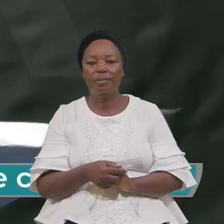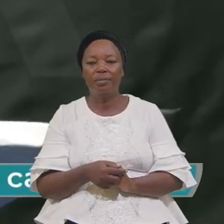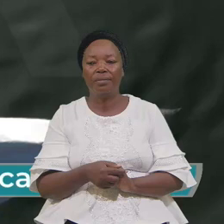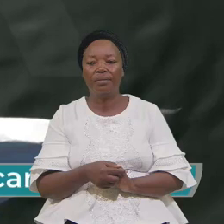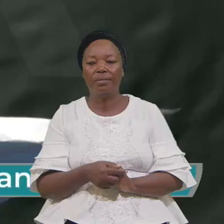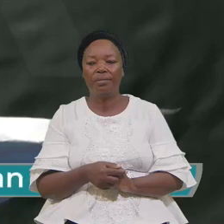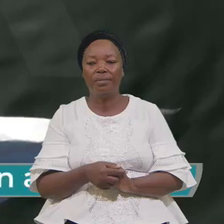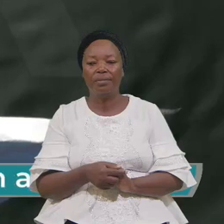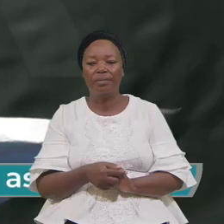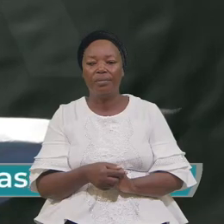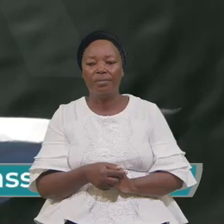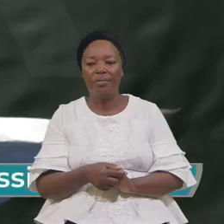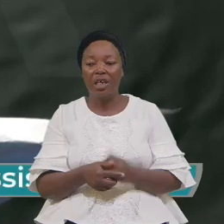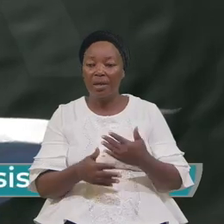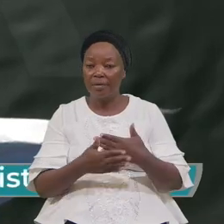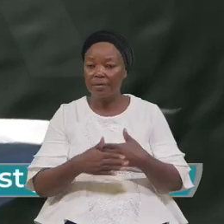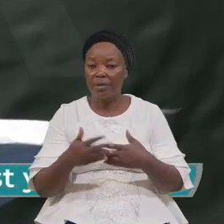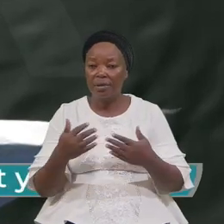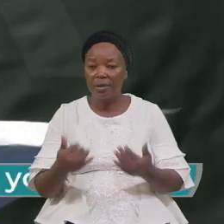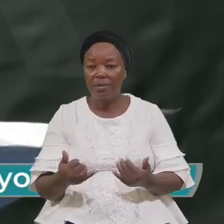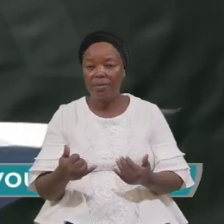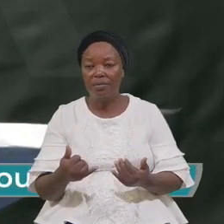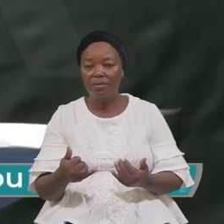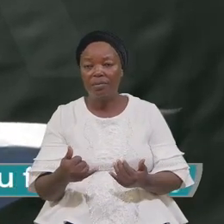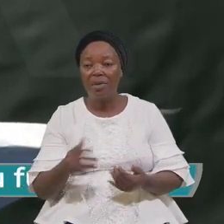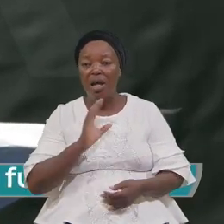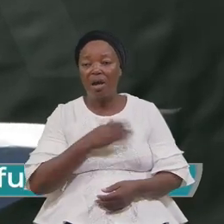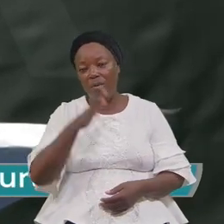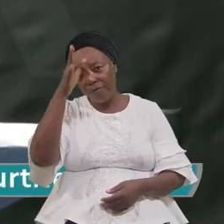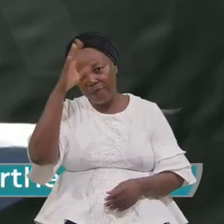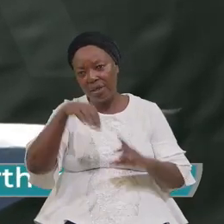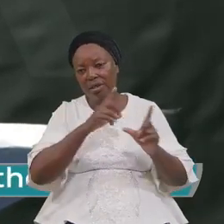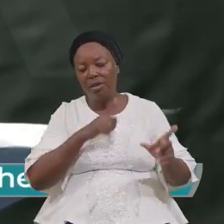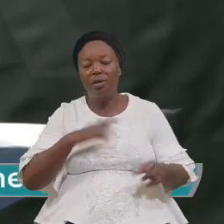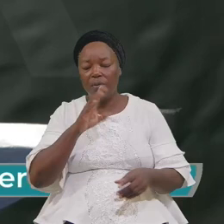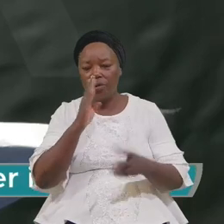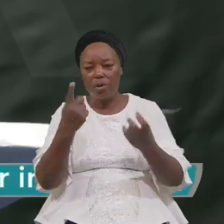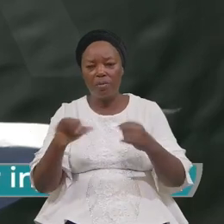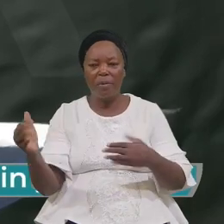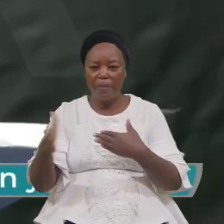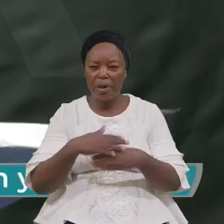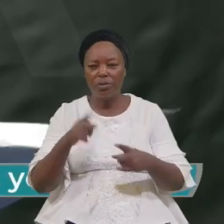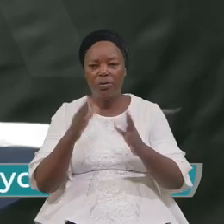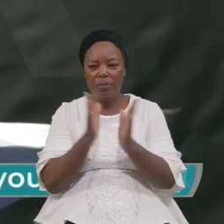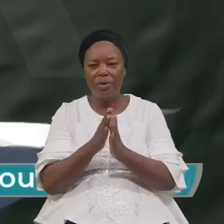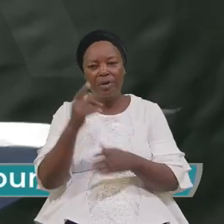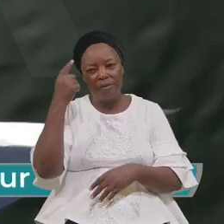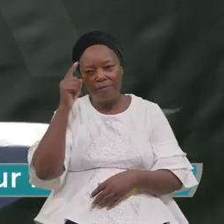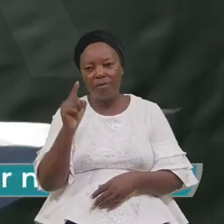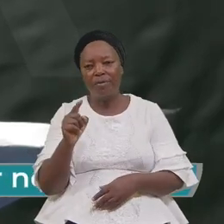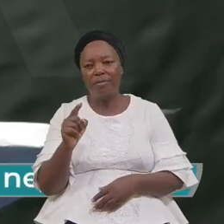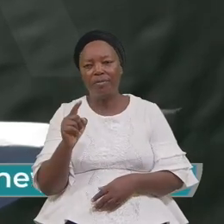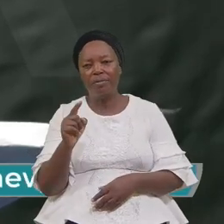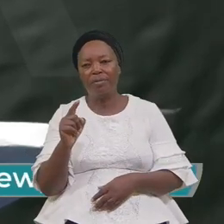Shortly after now, our Father in the Lord will be coming to pray